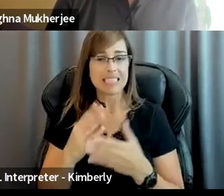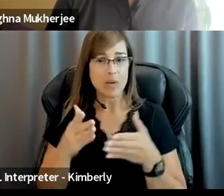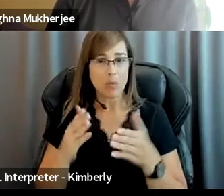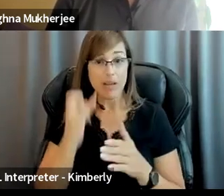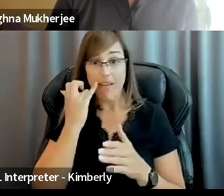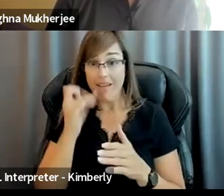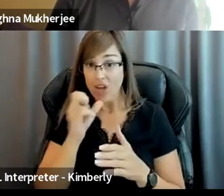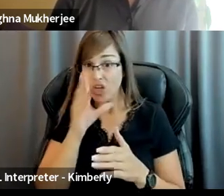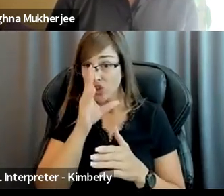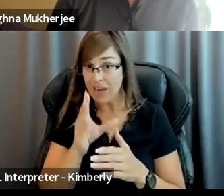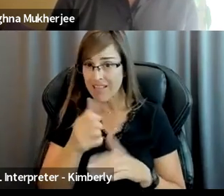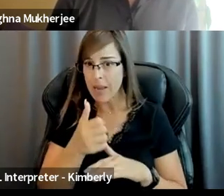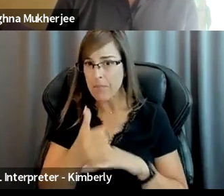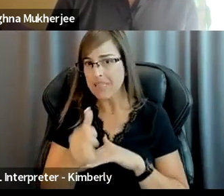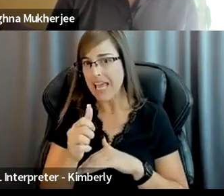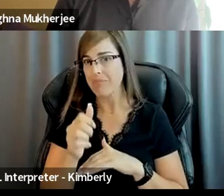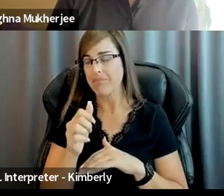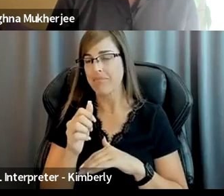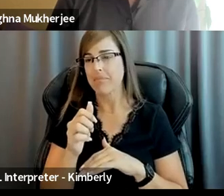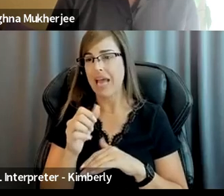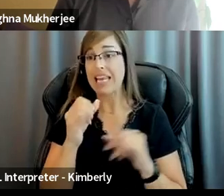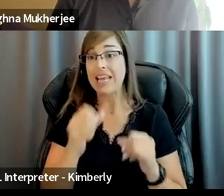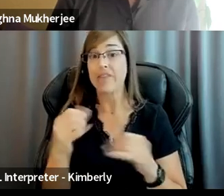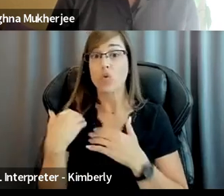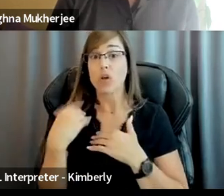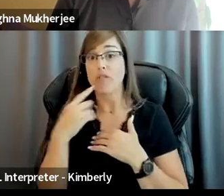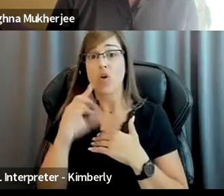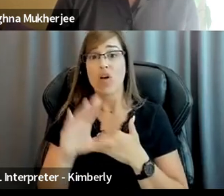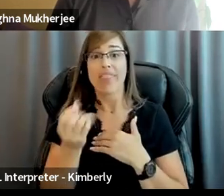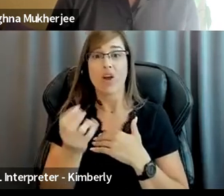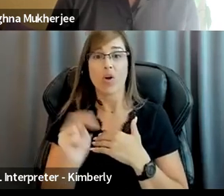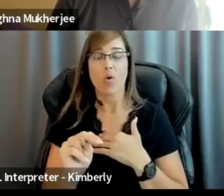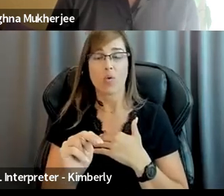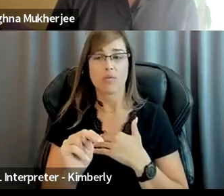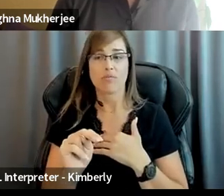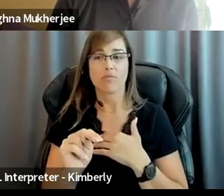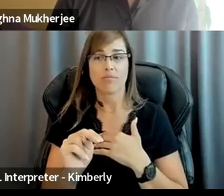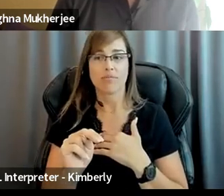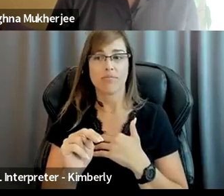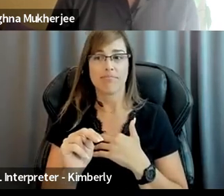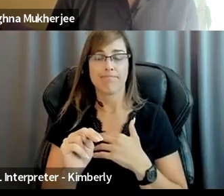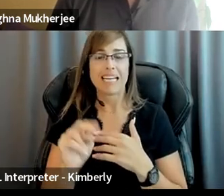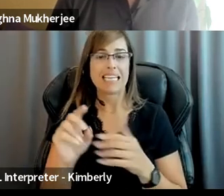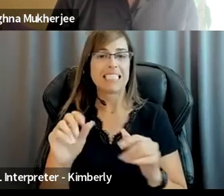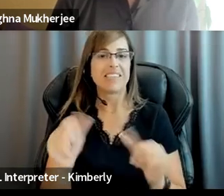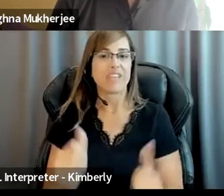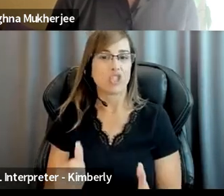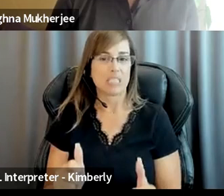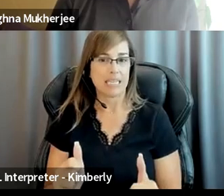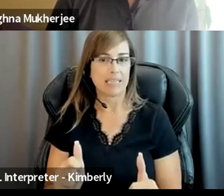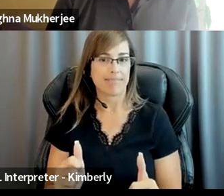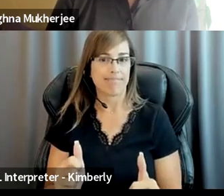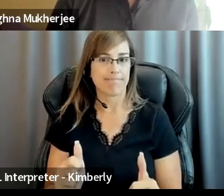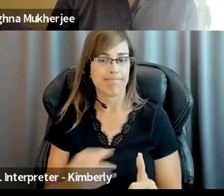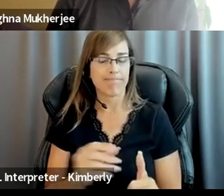not directly blameworthy, and at least individually responsible for their own purported deficiency, and